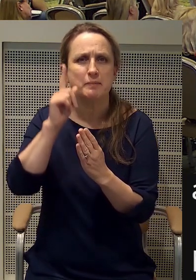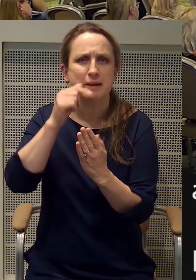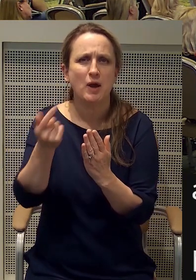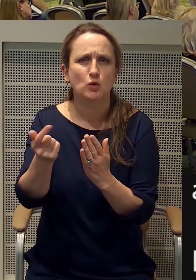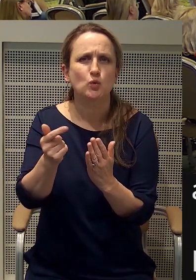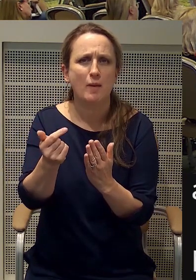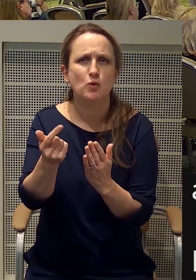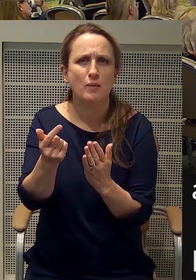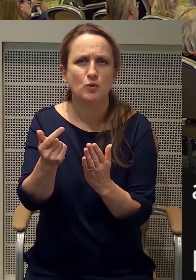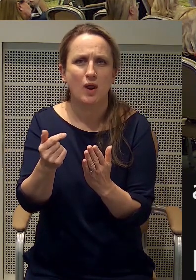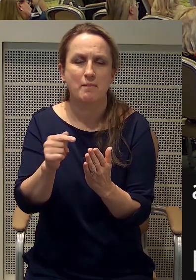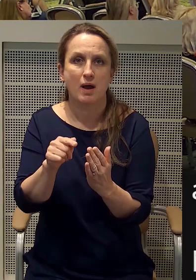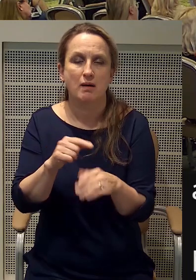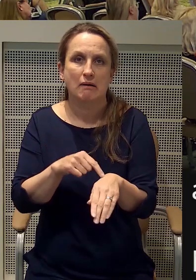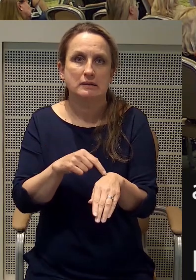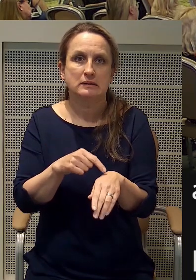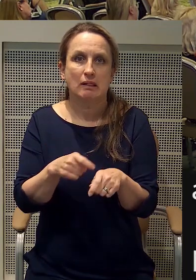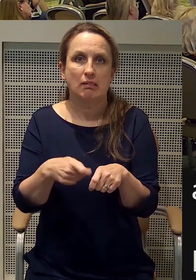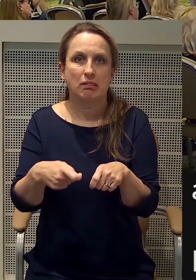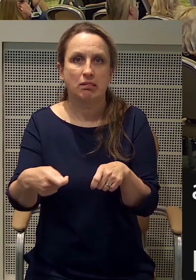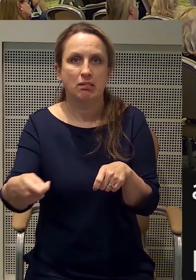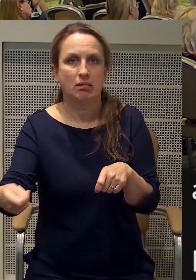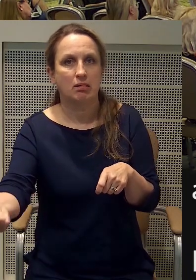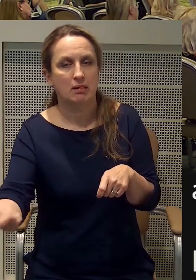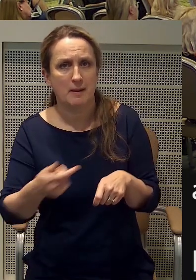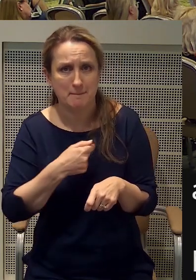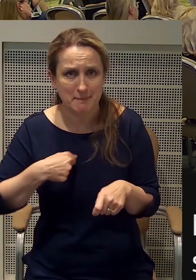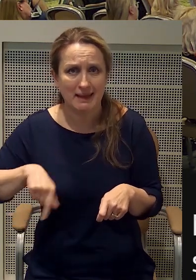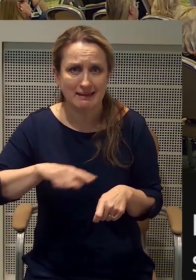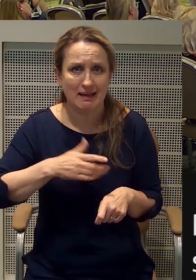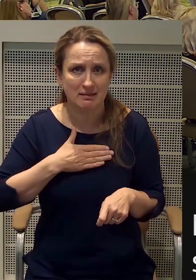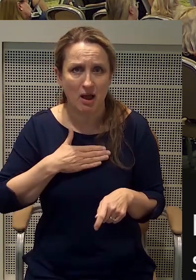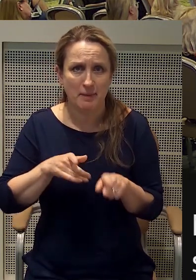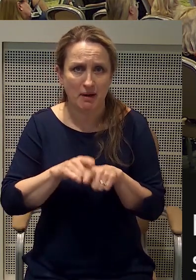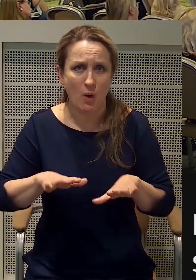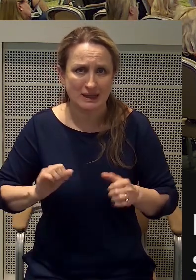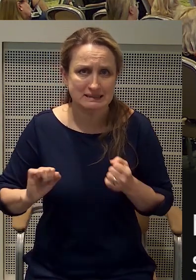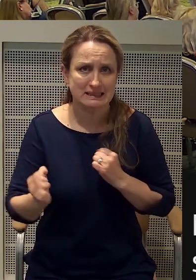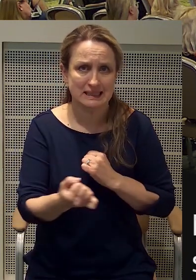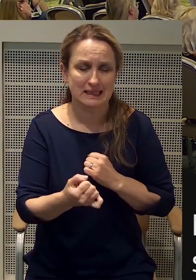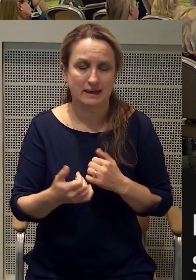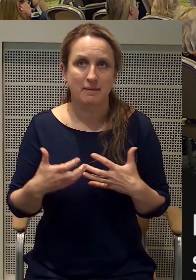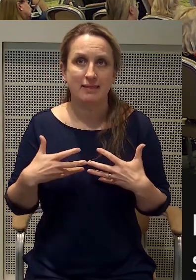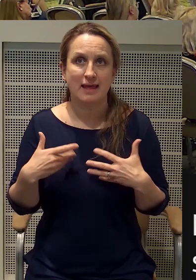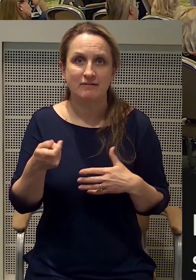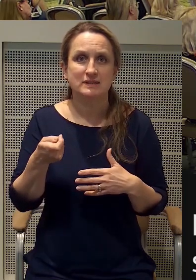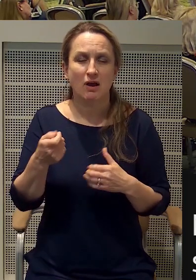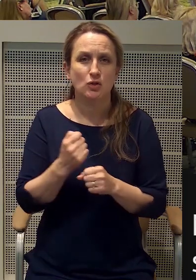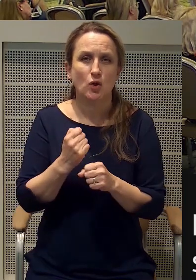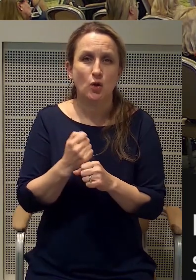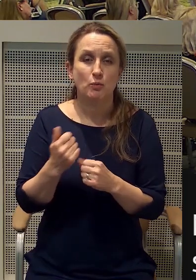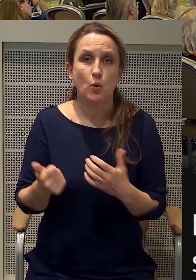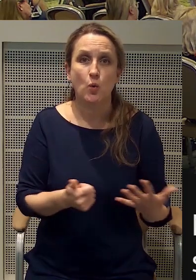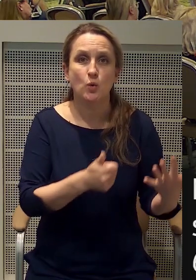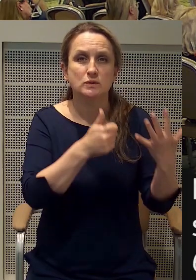It seemed to me that at the end of the day, all medicines end up in our infamous